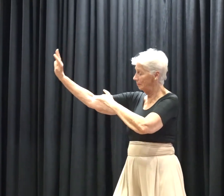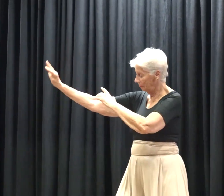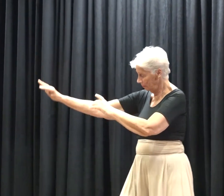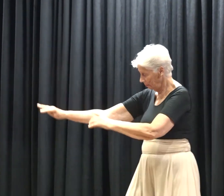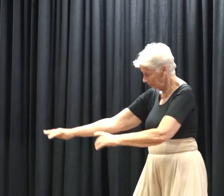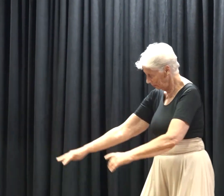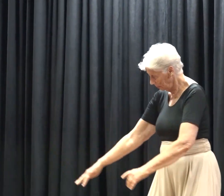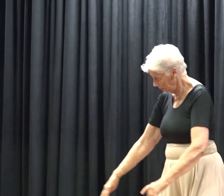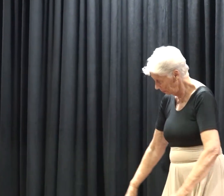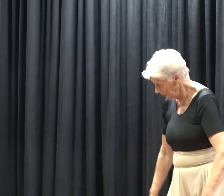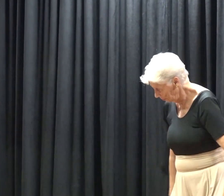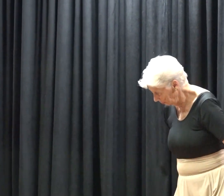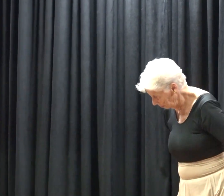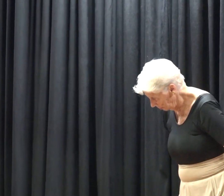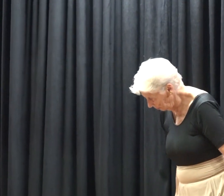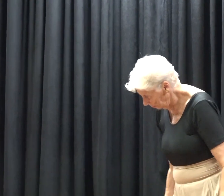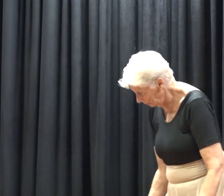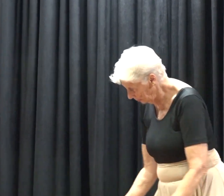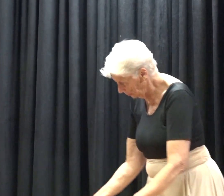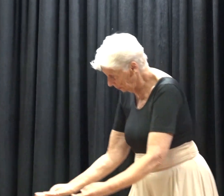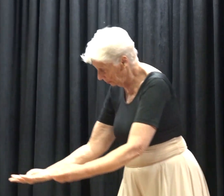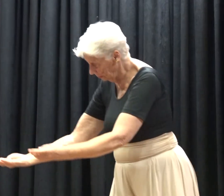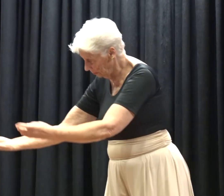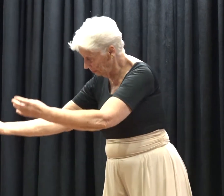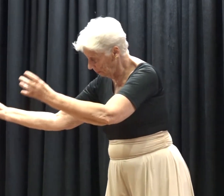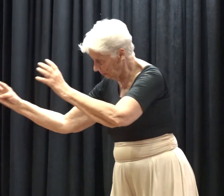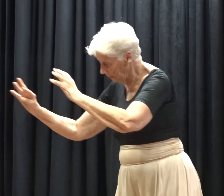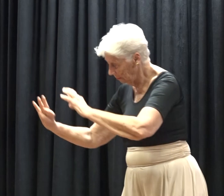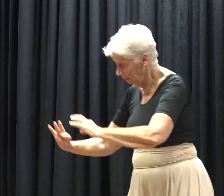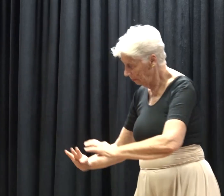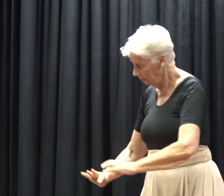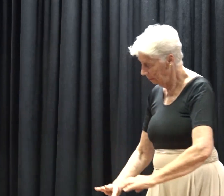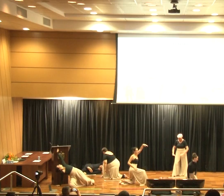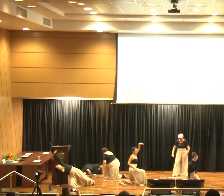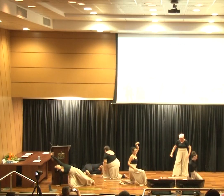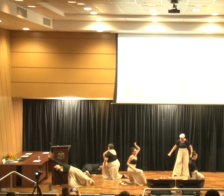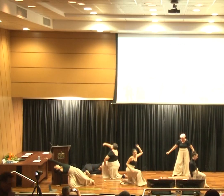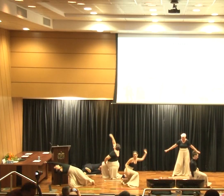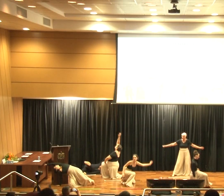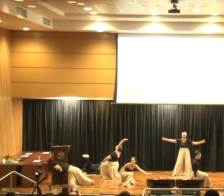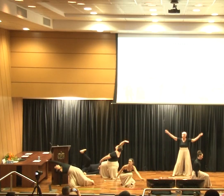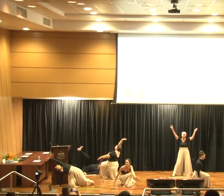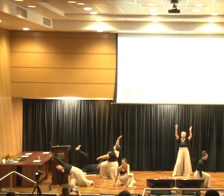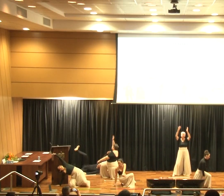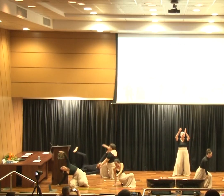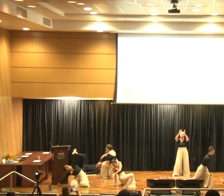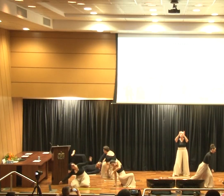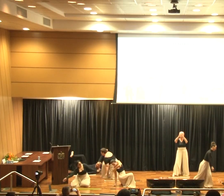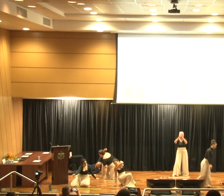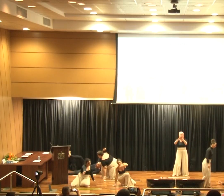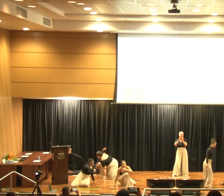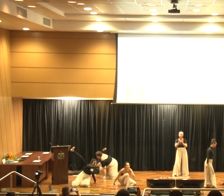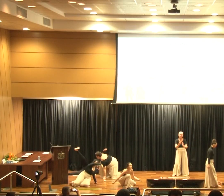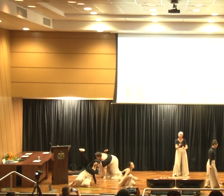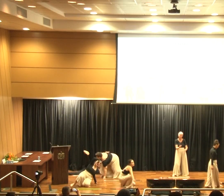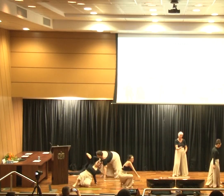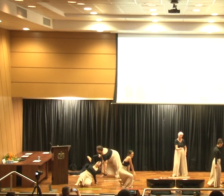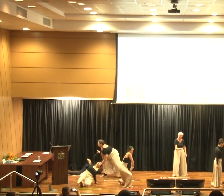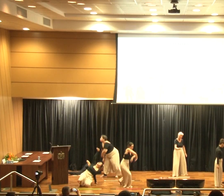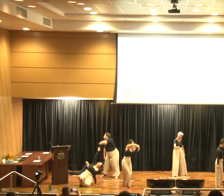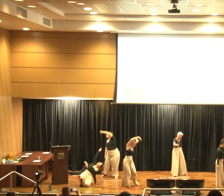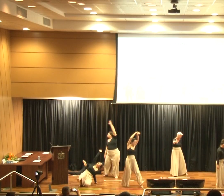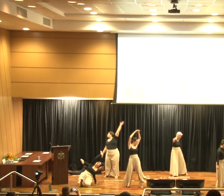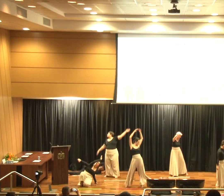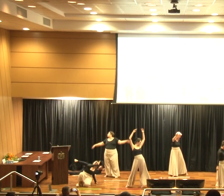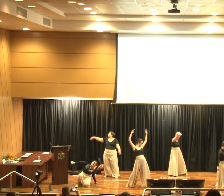When everything feels like the movies, yeah, you bleed just to know